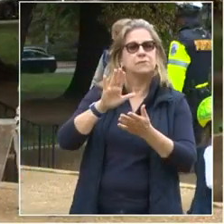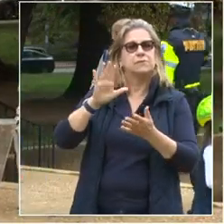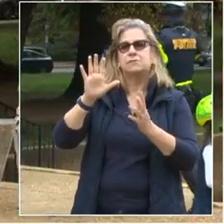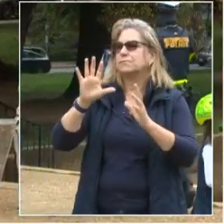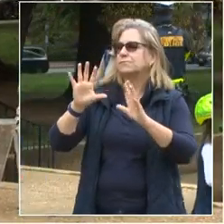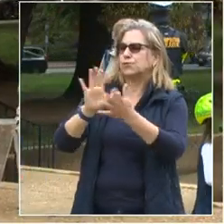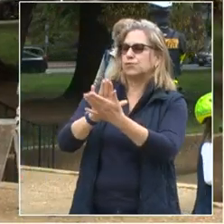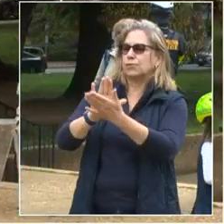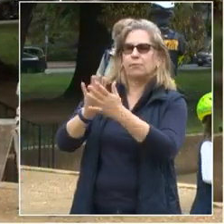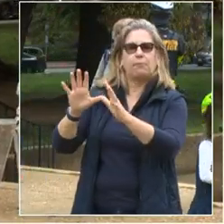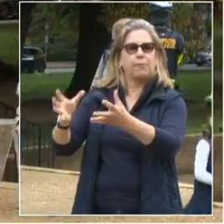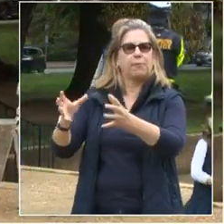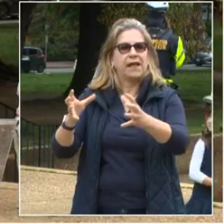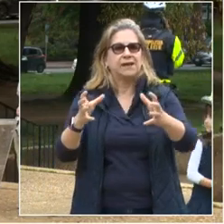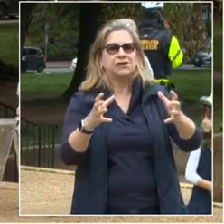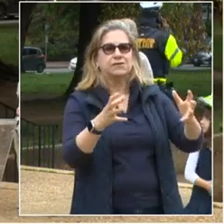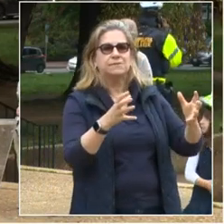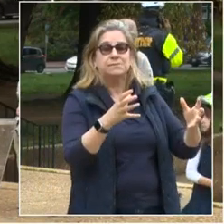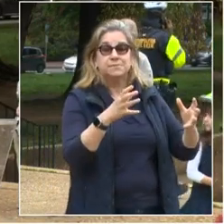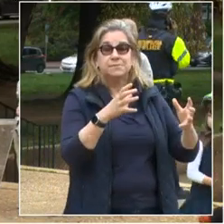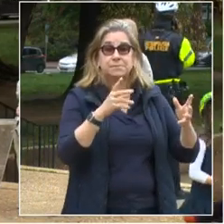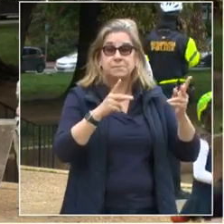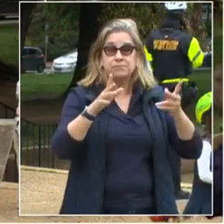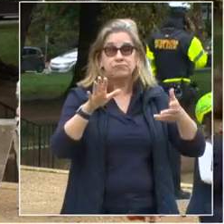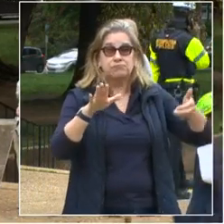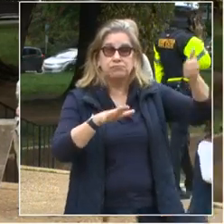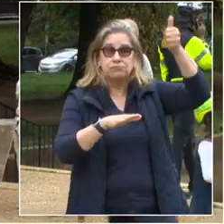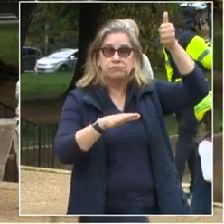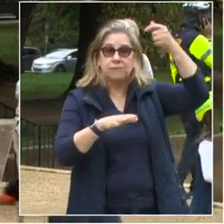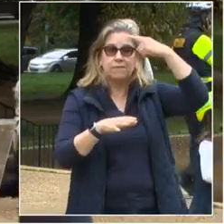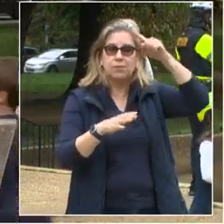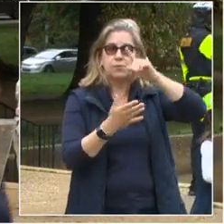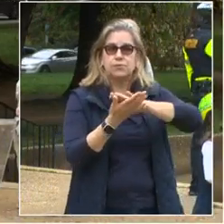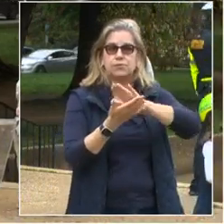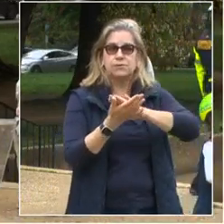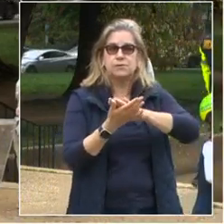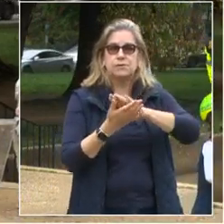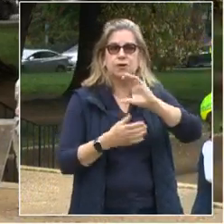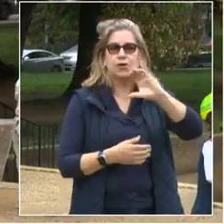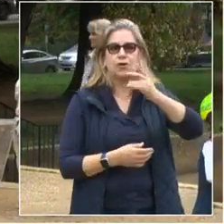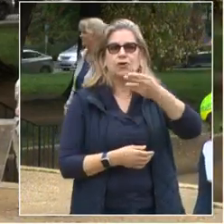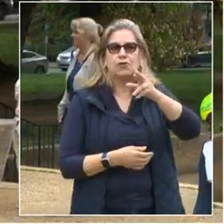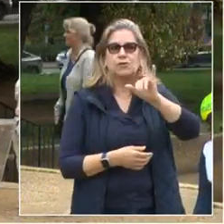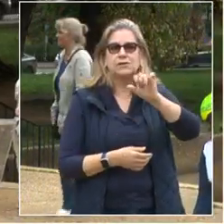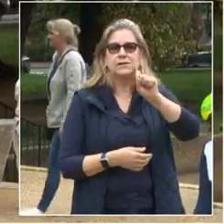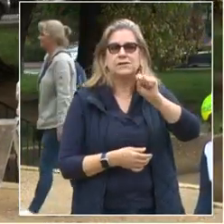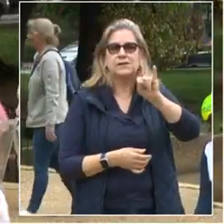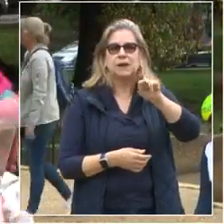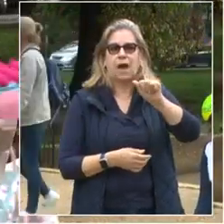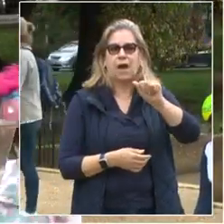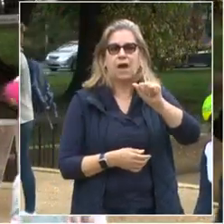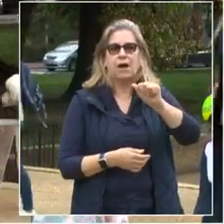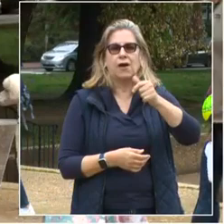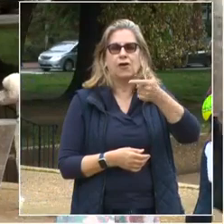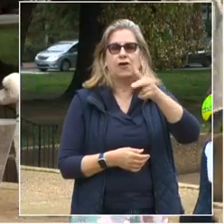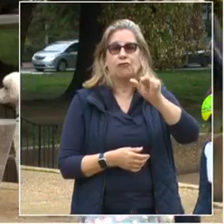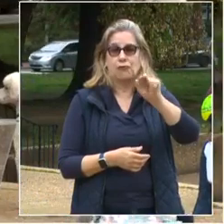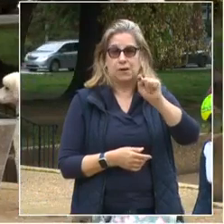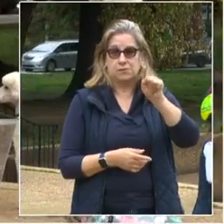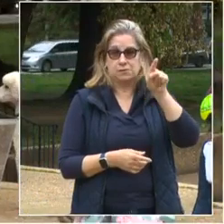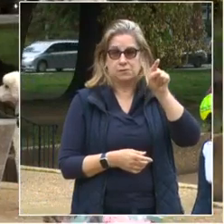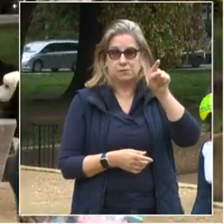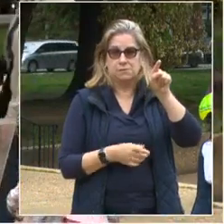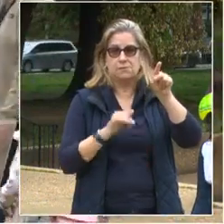for education is here, Christina Grant. Thank you, Dr. Grant. And our deputy mayor for education is